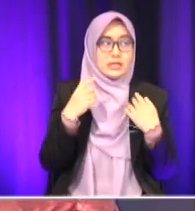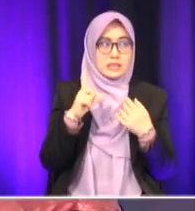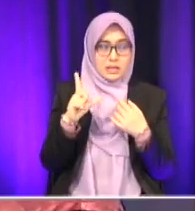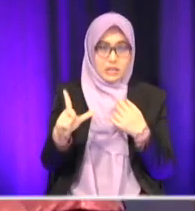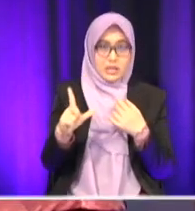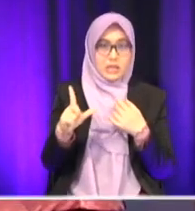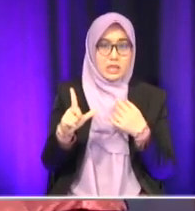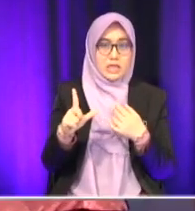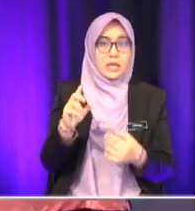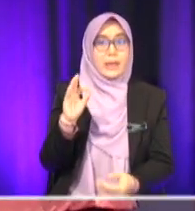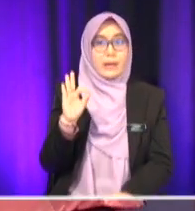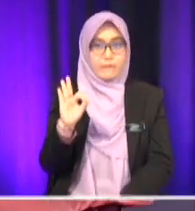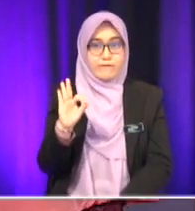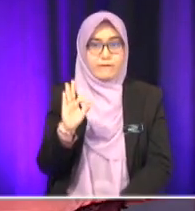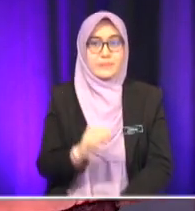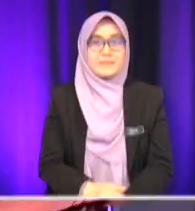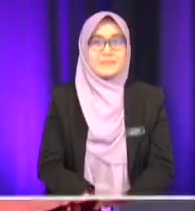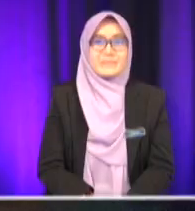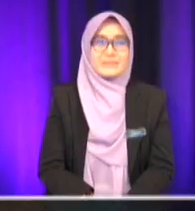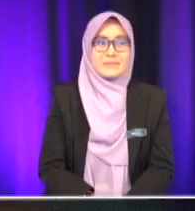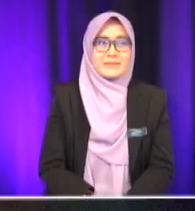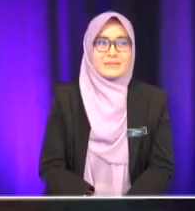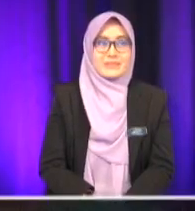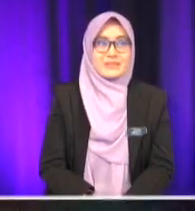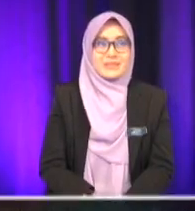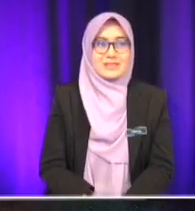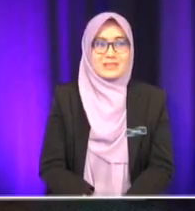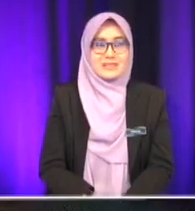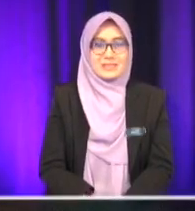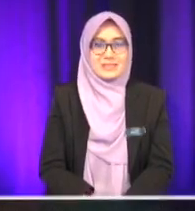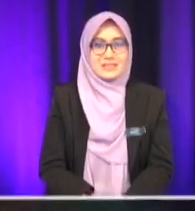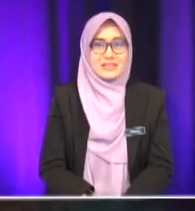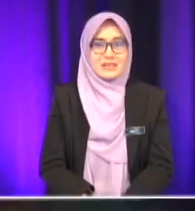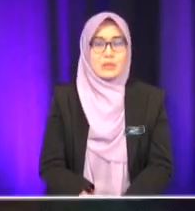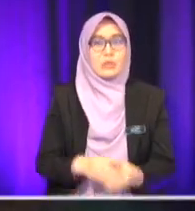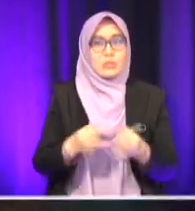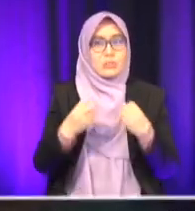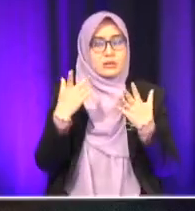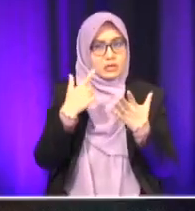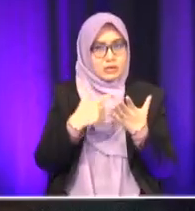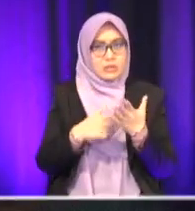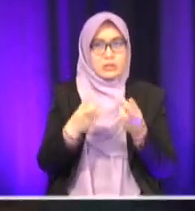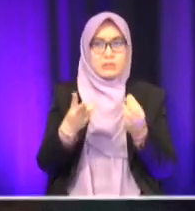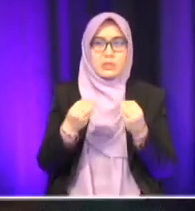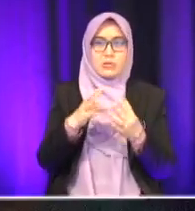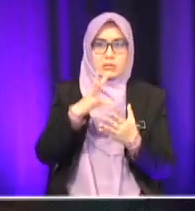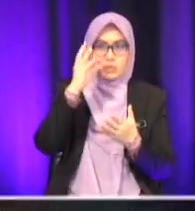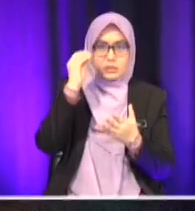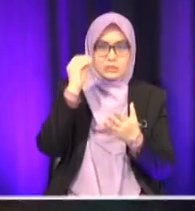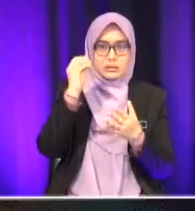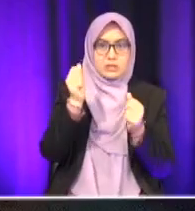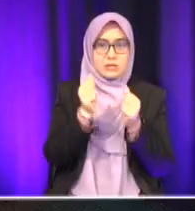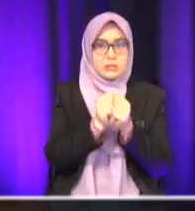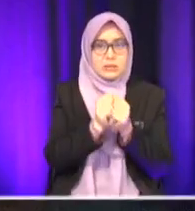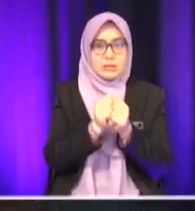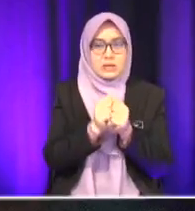positives. Okay, so it looks like I have much to learn as well, and for those of you who are watching, hopefully it has been beneficial to you